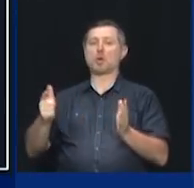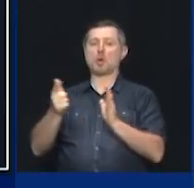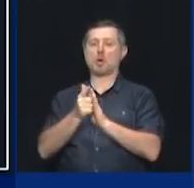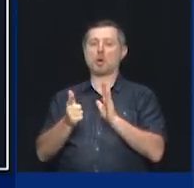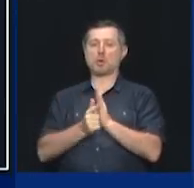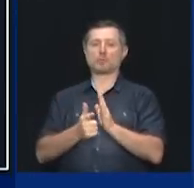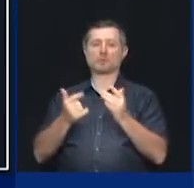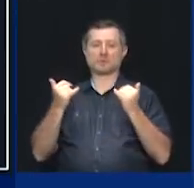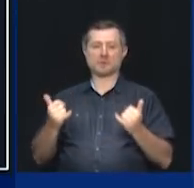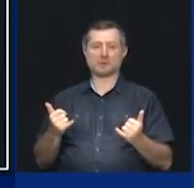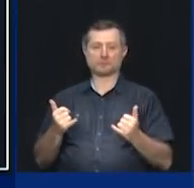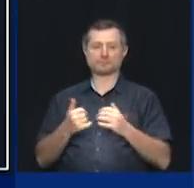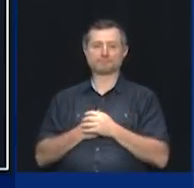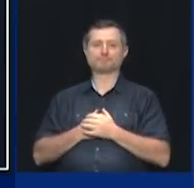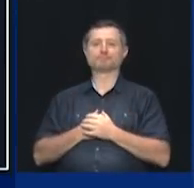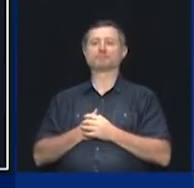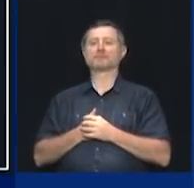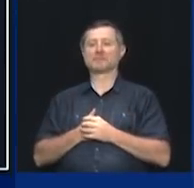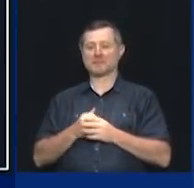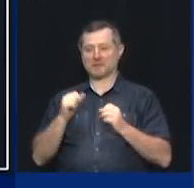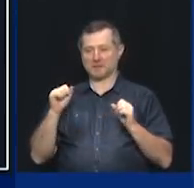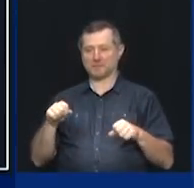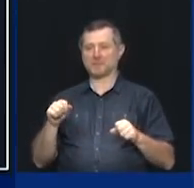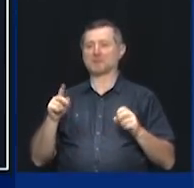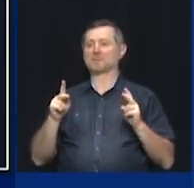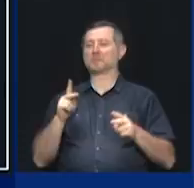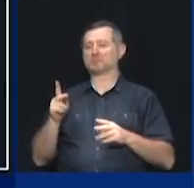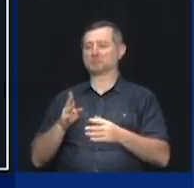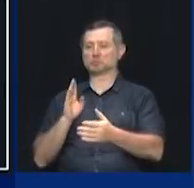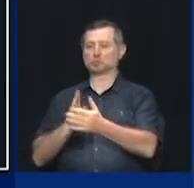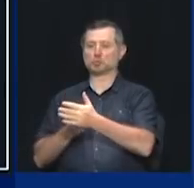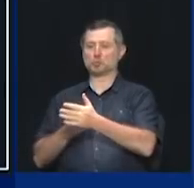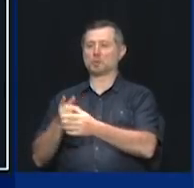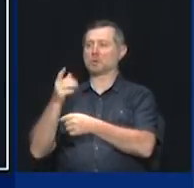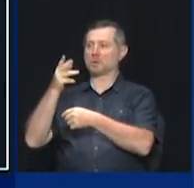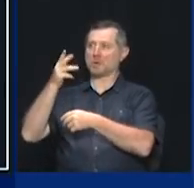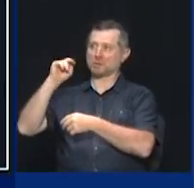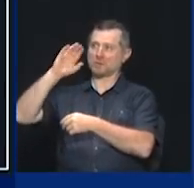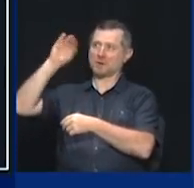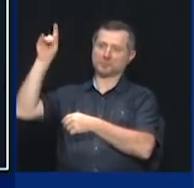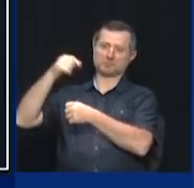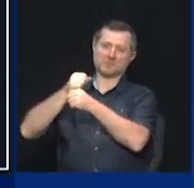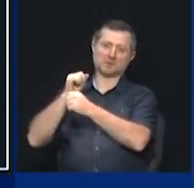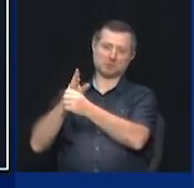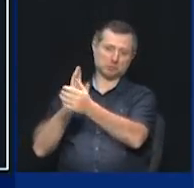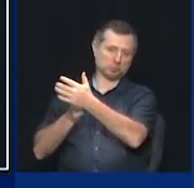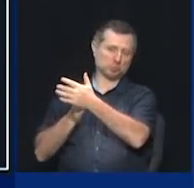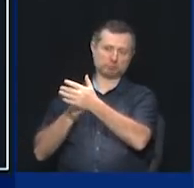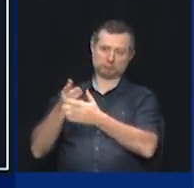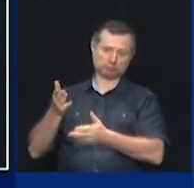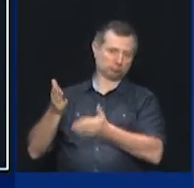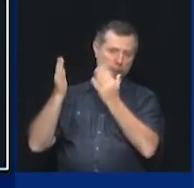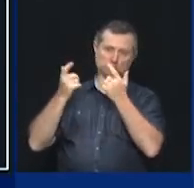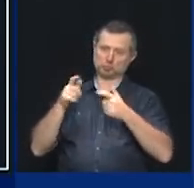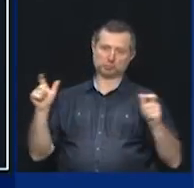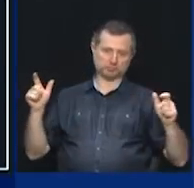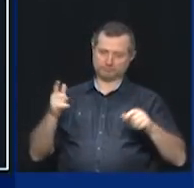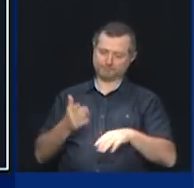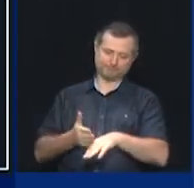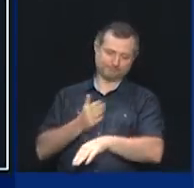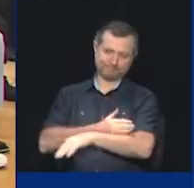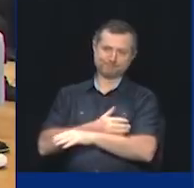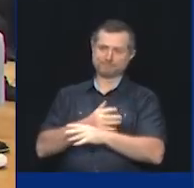gun manufacturers. This is going to be a very big deal. I want to thank